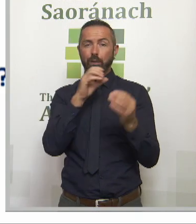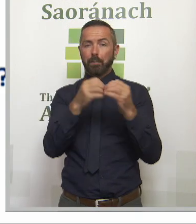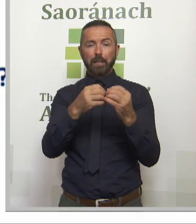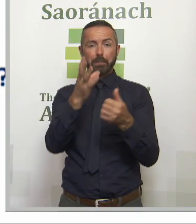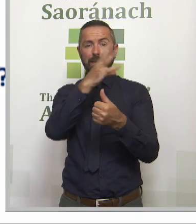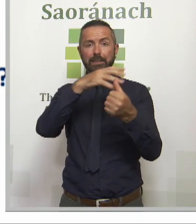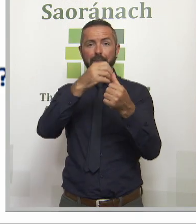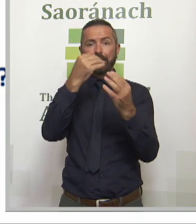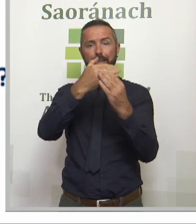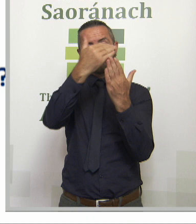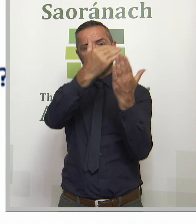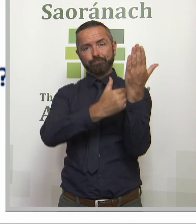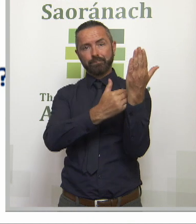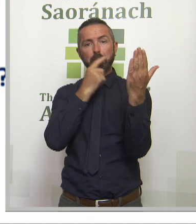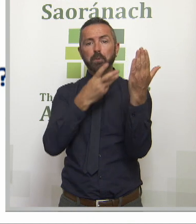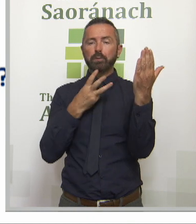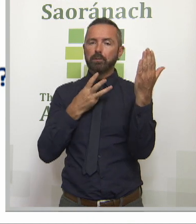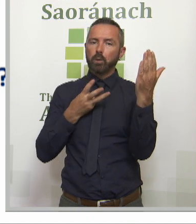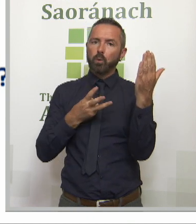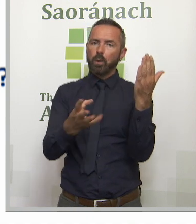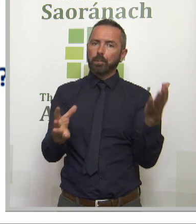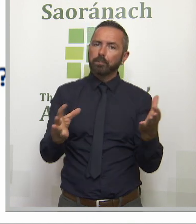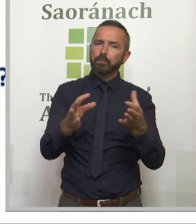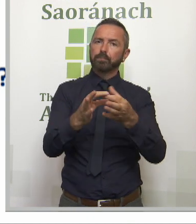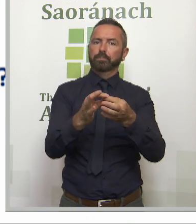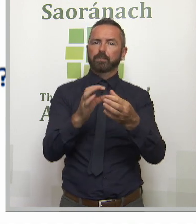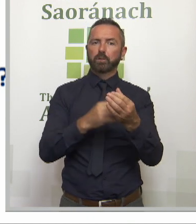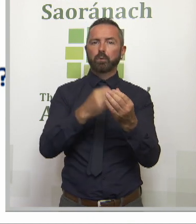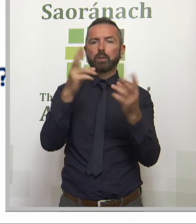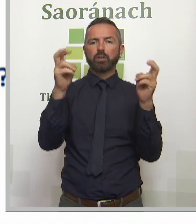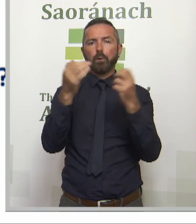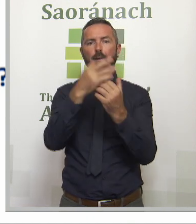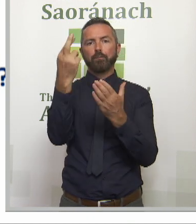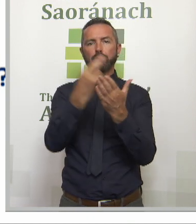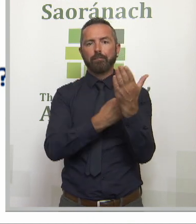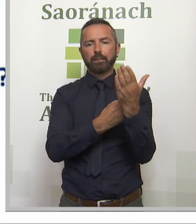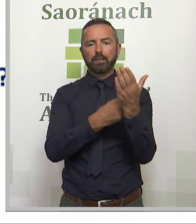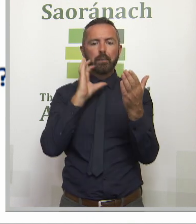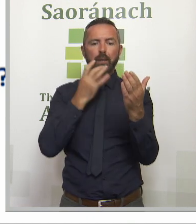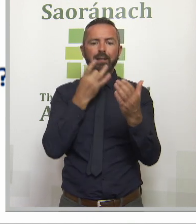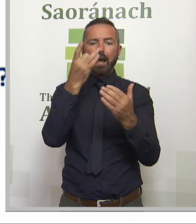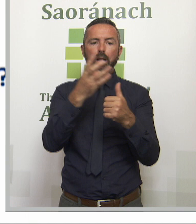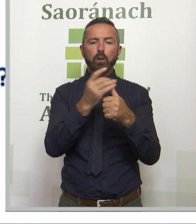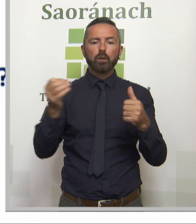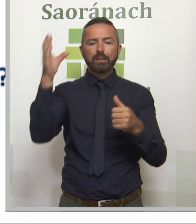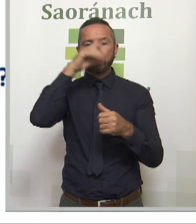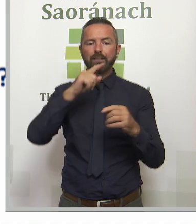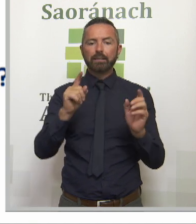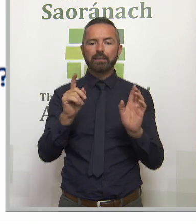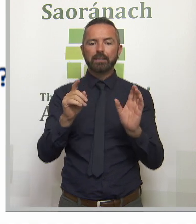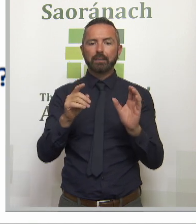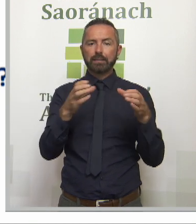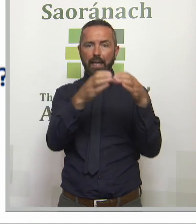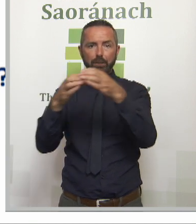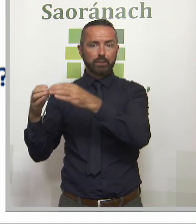but I would say it follows fairly closely from the terms of reference because we're asked to look at various different sectors. And